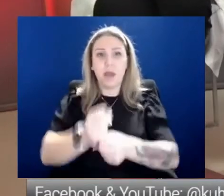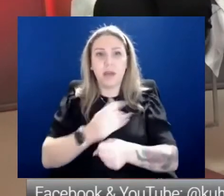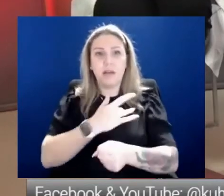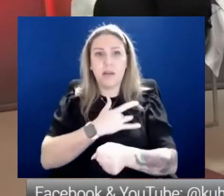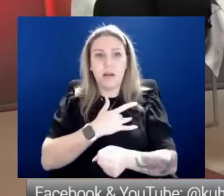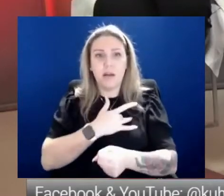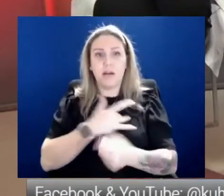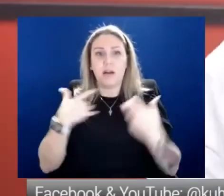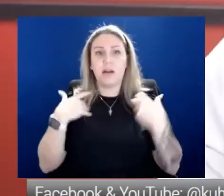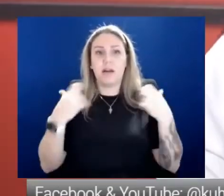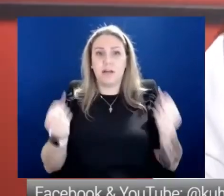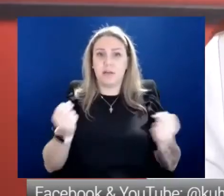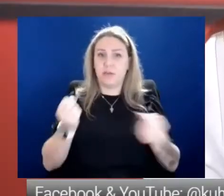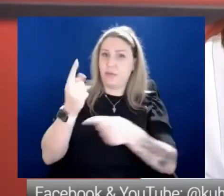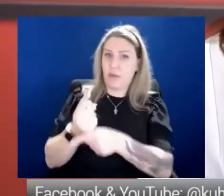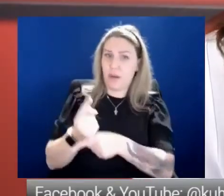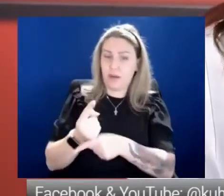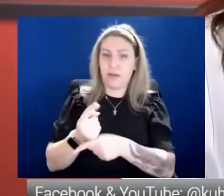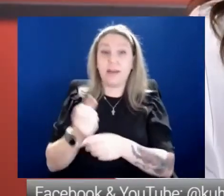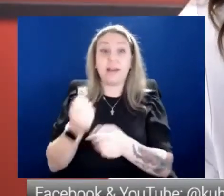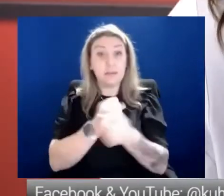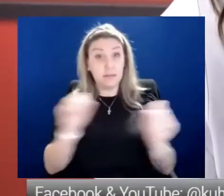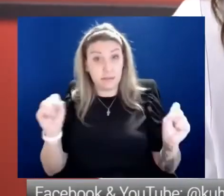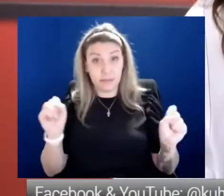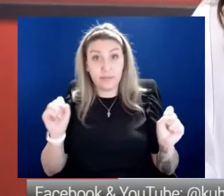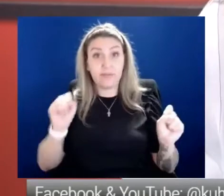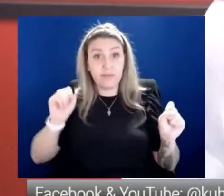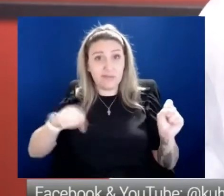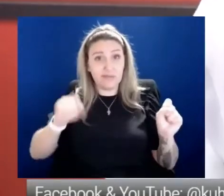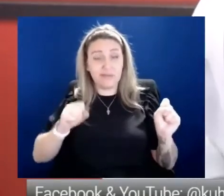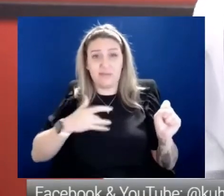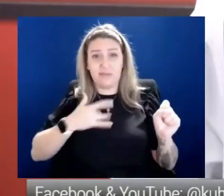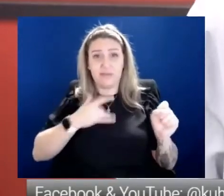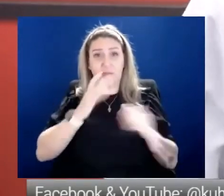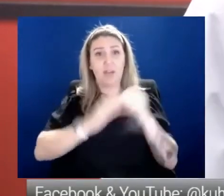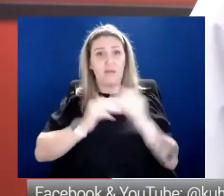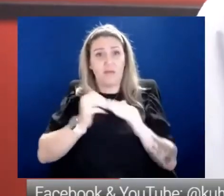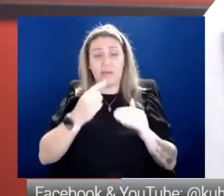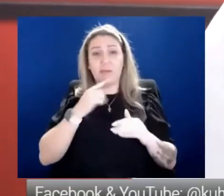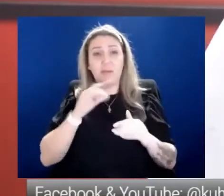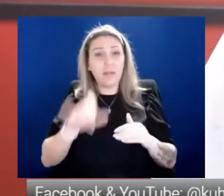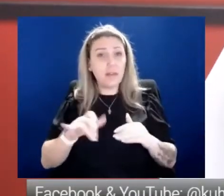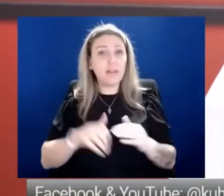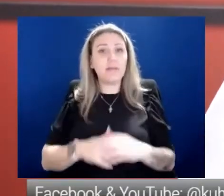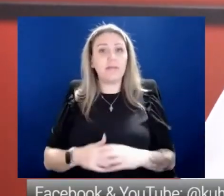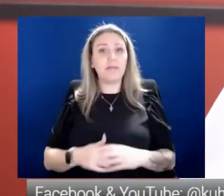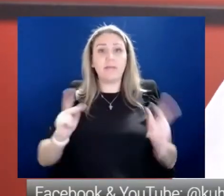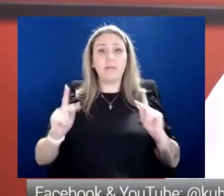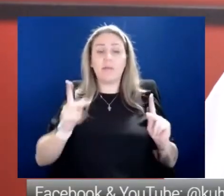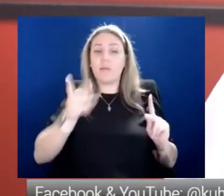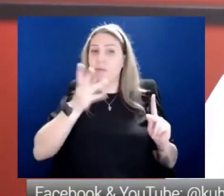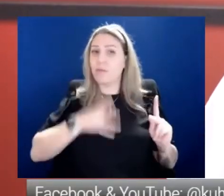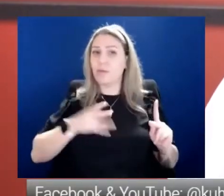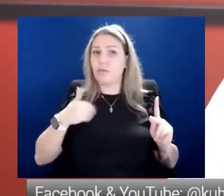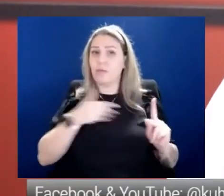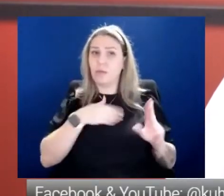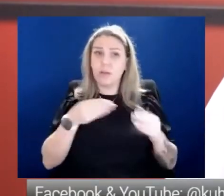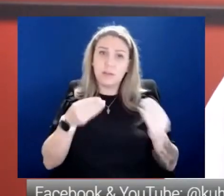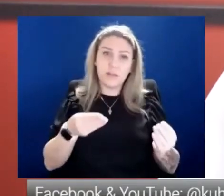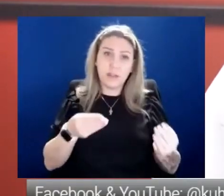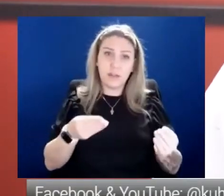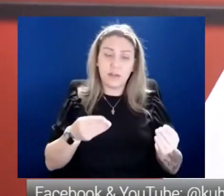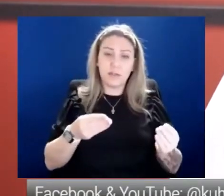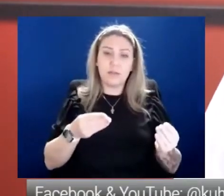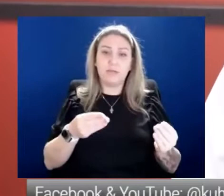Correct. So it's safe. We feel comfortable saying that. Women who breastfeed have a tendency to lose